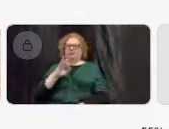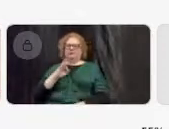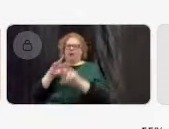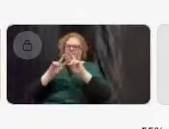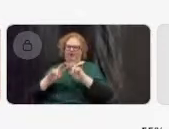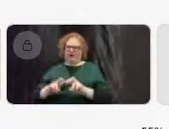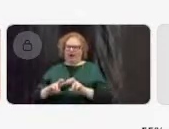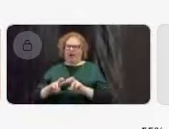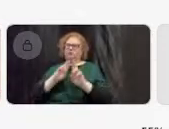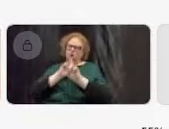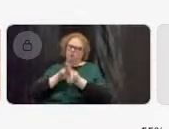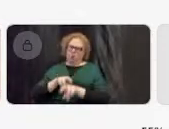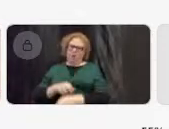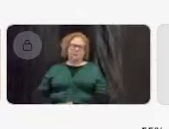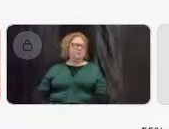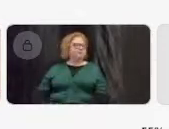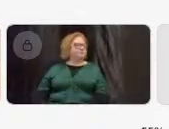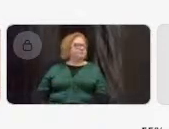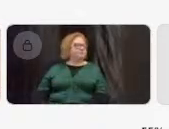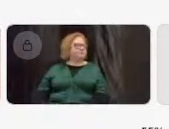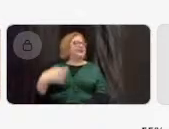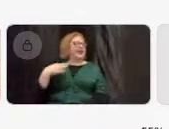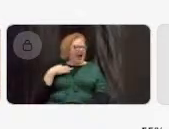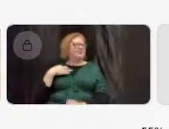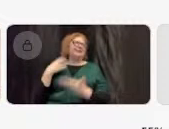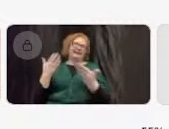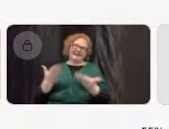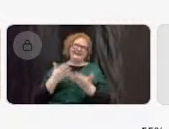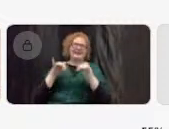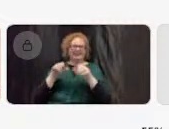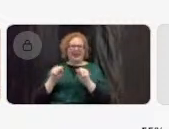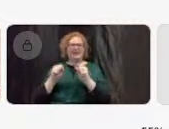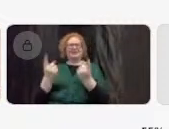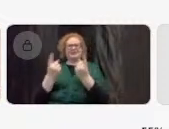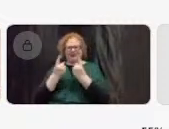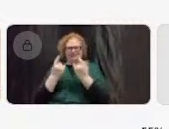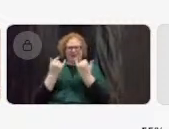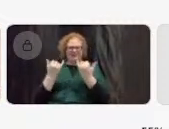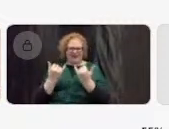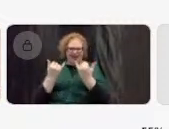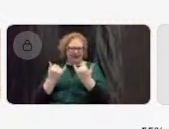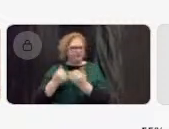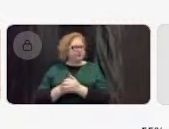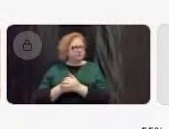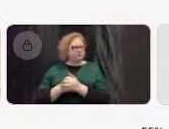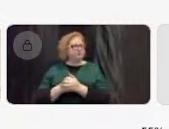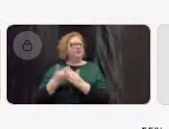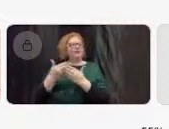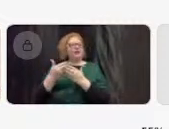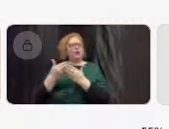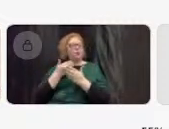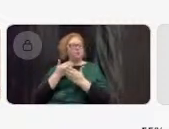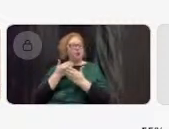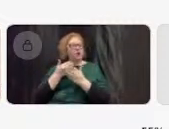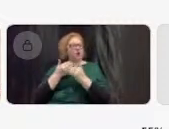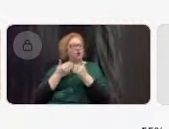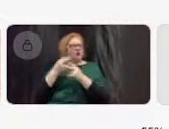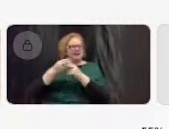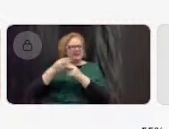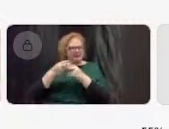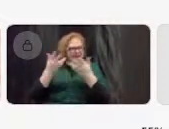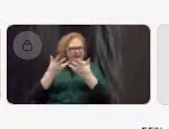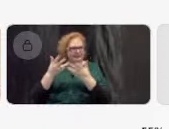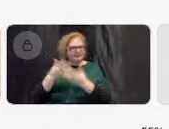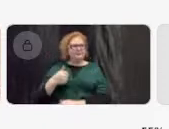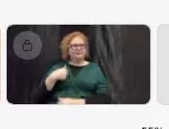much. Is the applicant present, obviously? Would you like to come up? And before you come up here, please state your name.